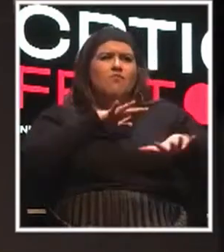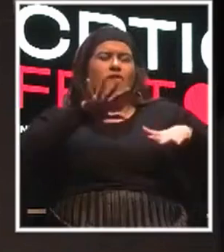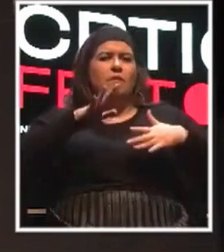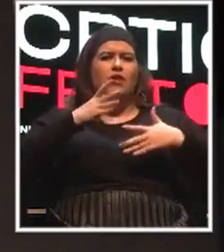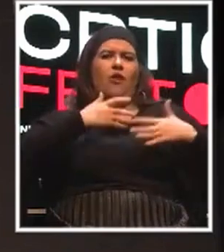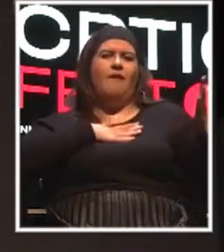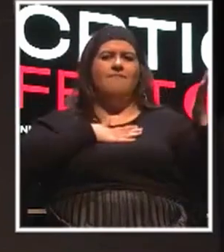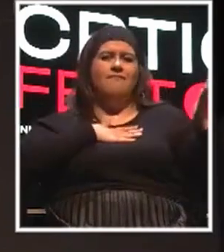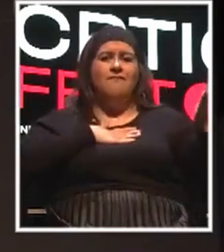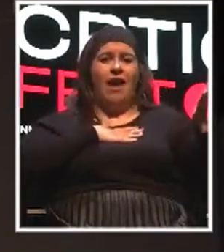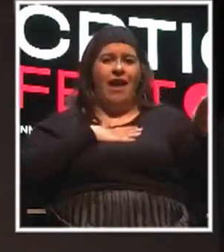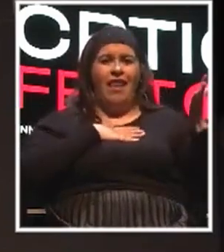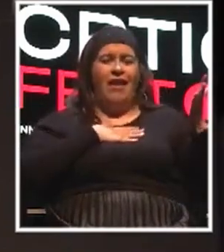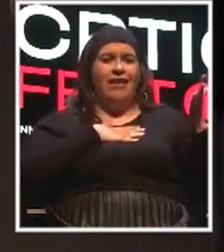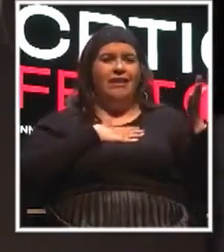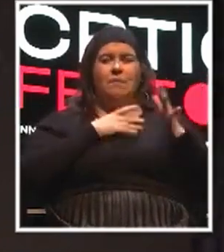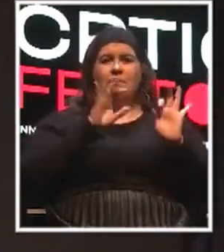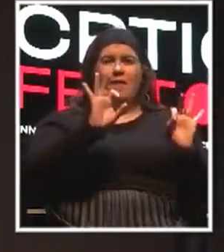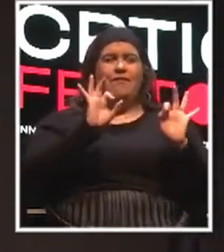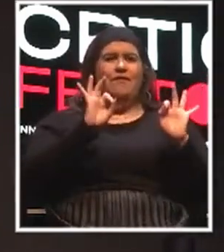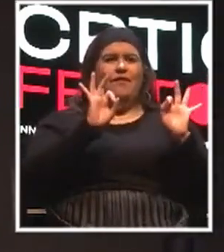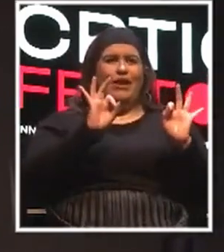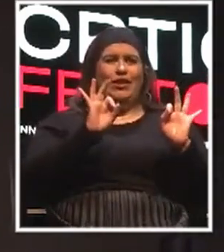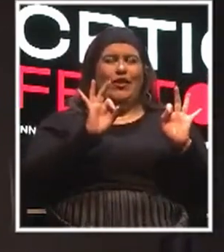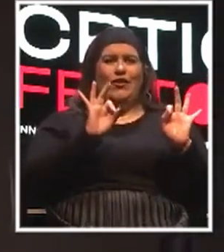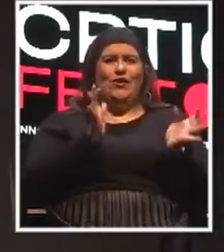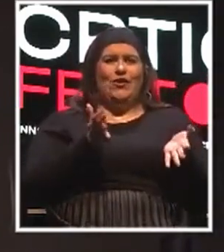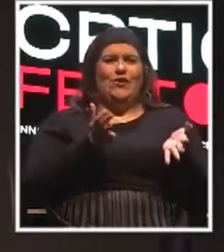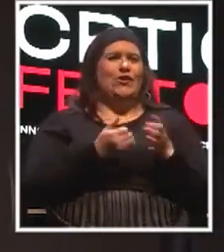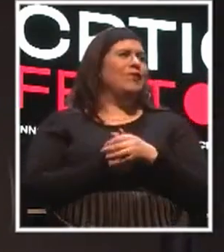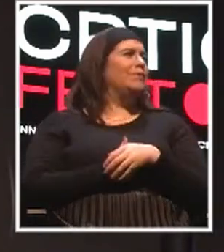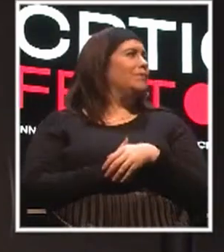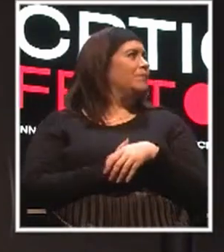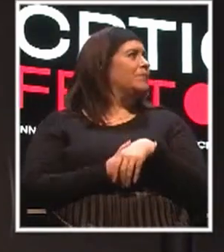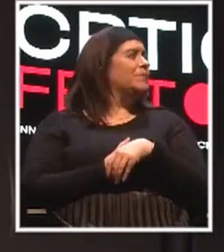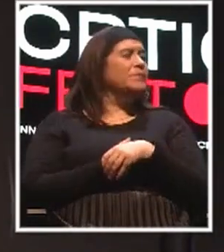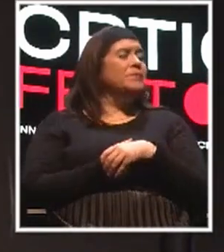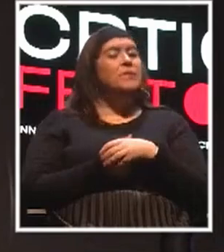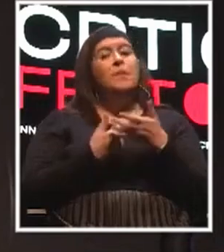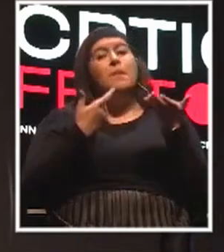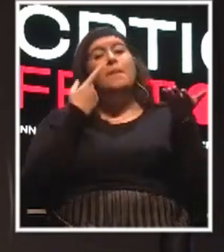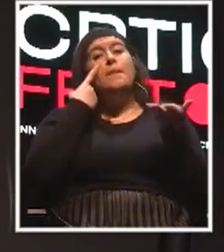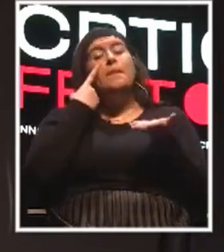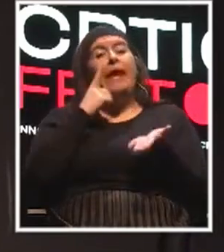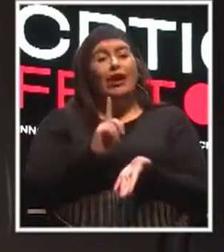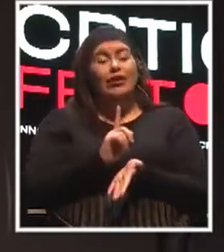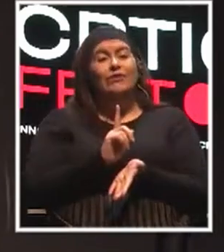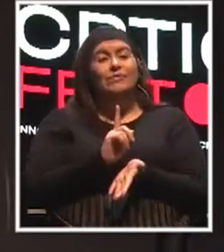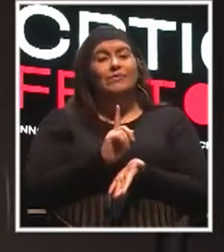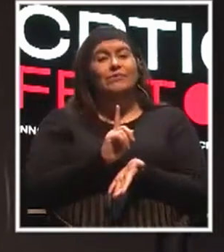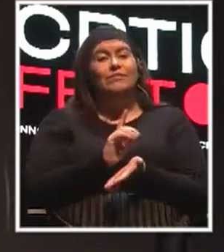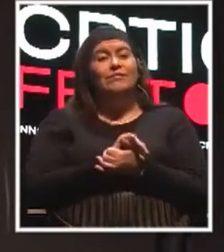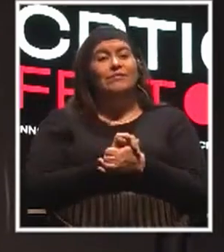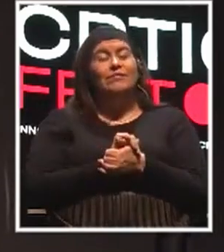That's genius, right? But it poses huge problems.